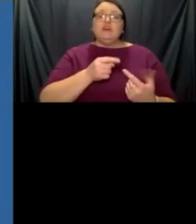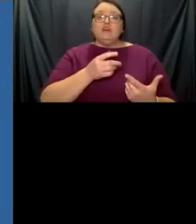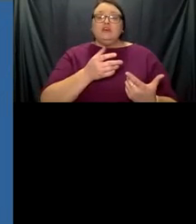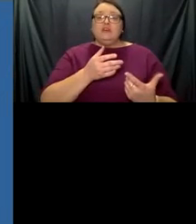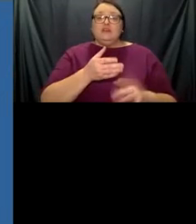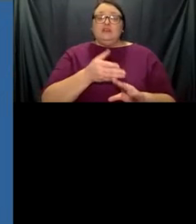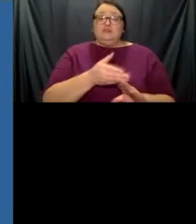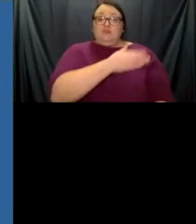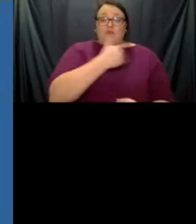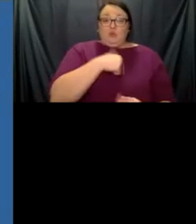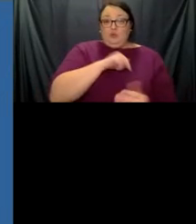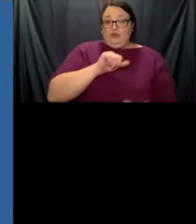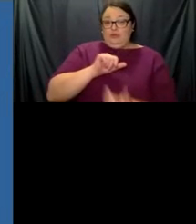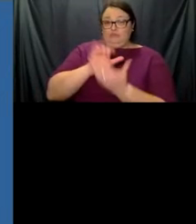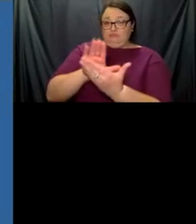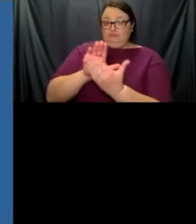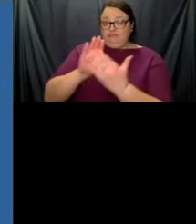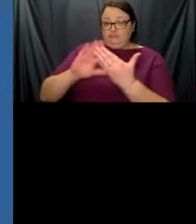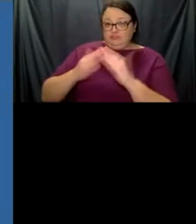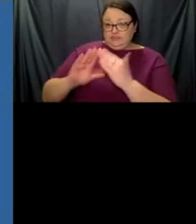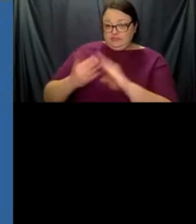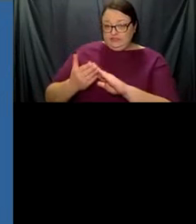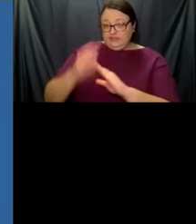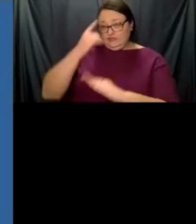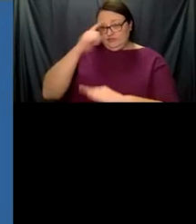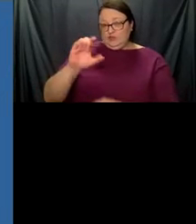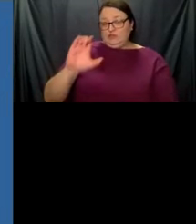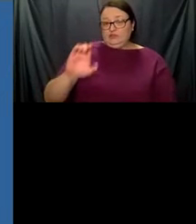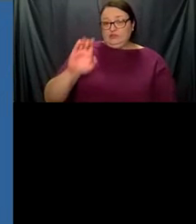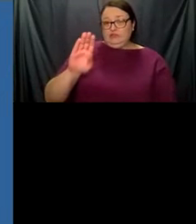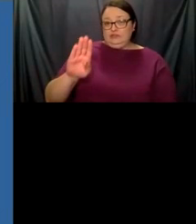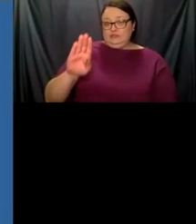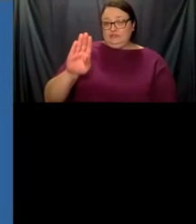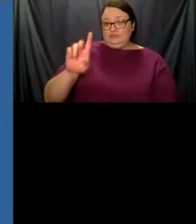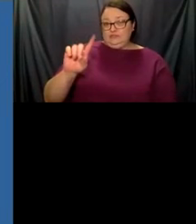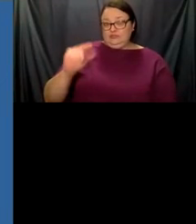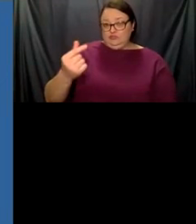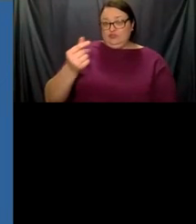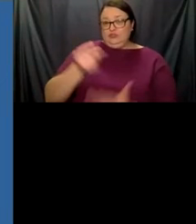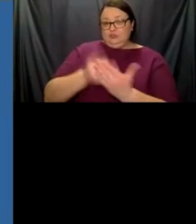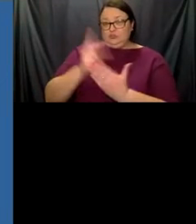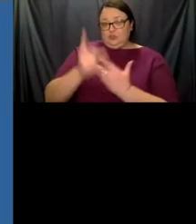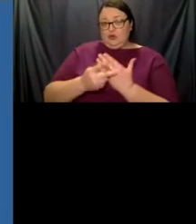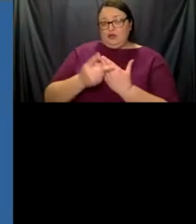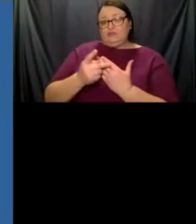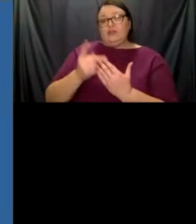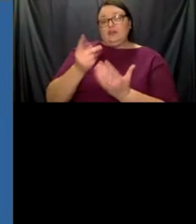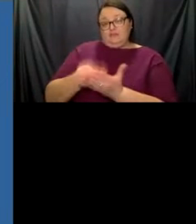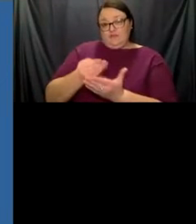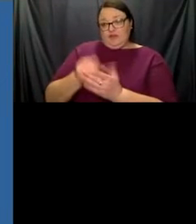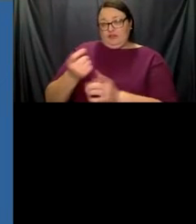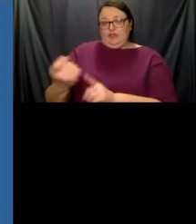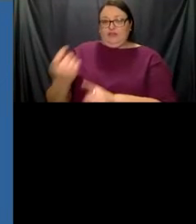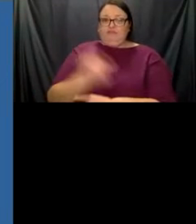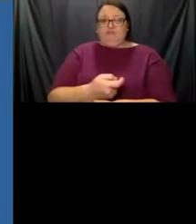difícil of approaching the city for the CBDG hasta antes de funds, and they presentarnos con la